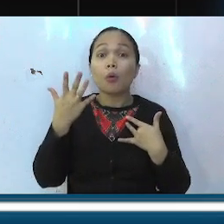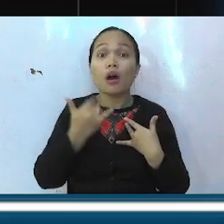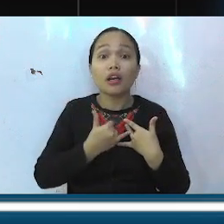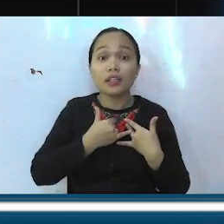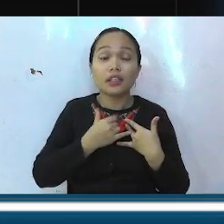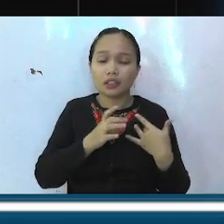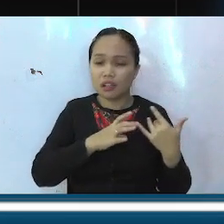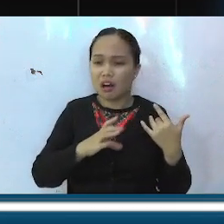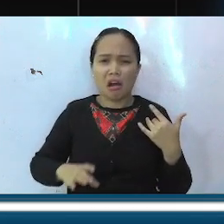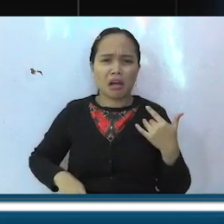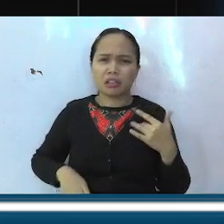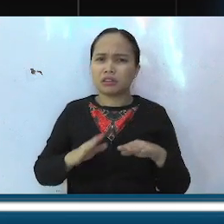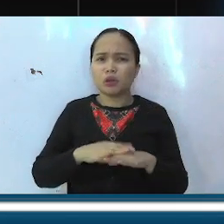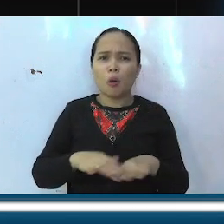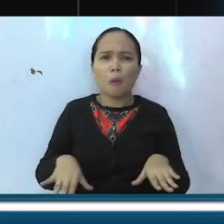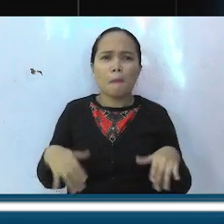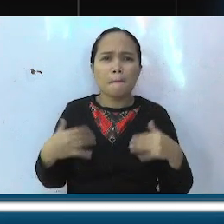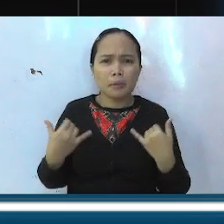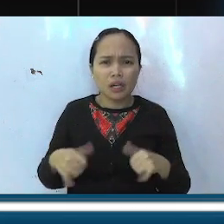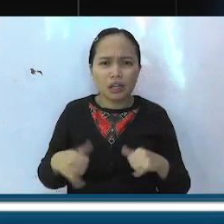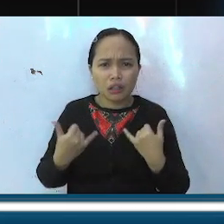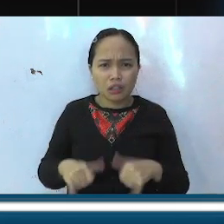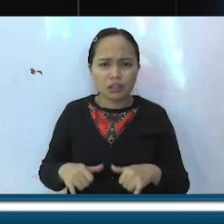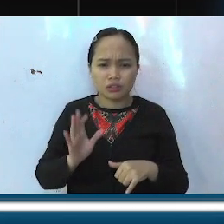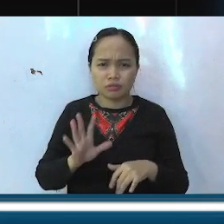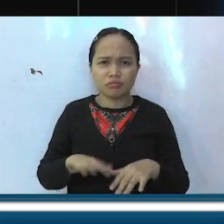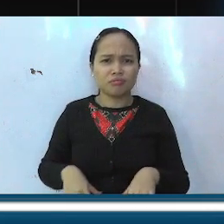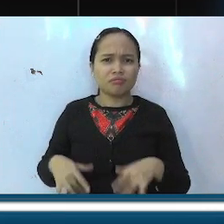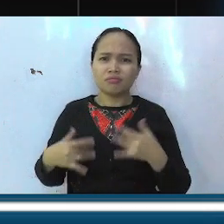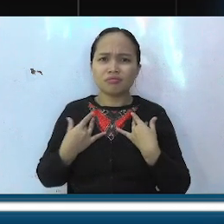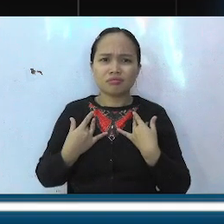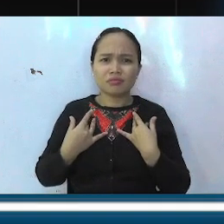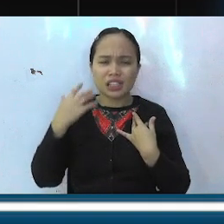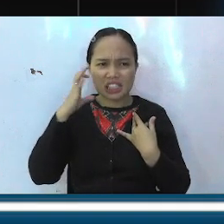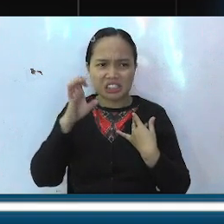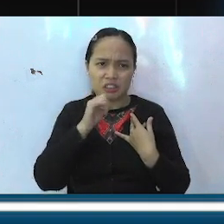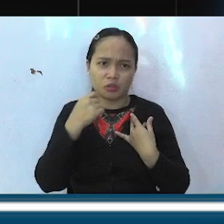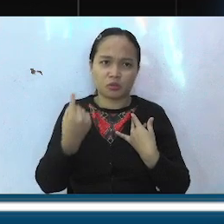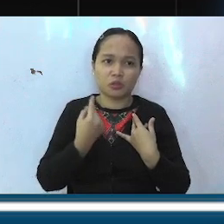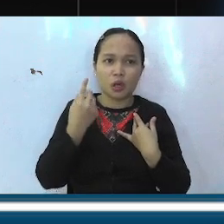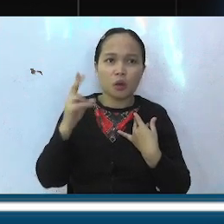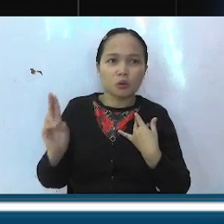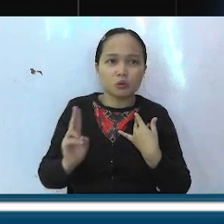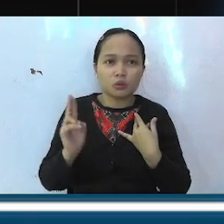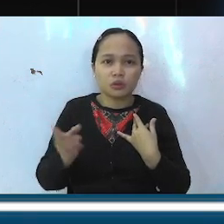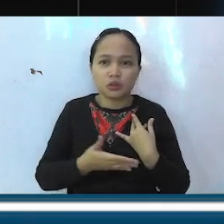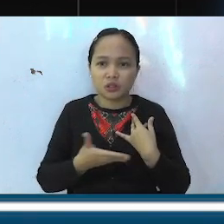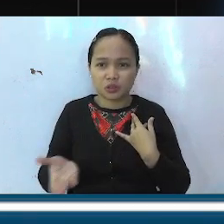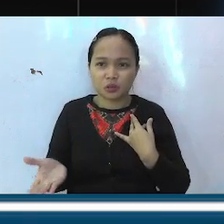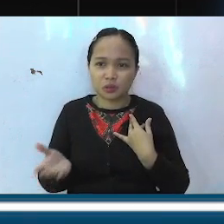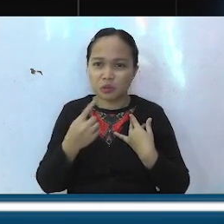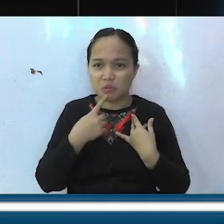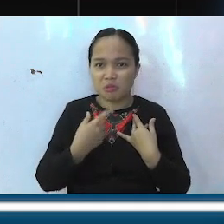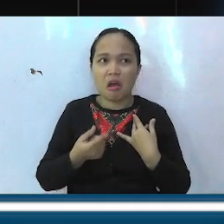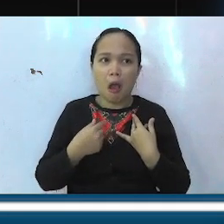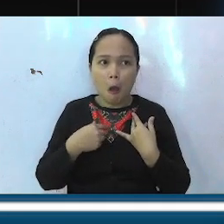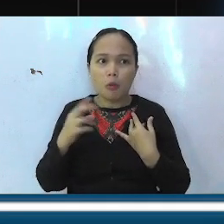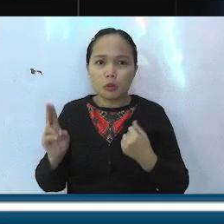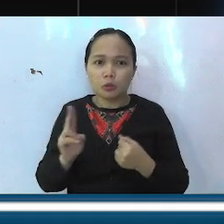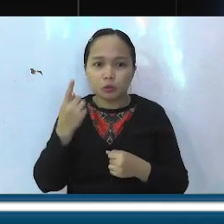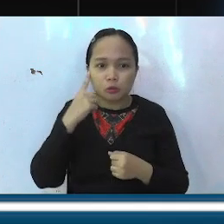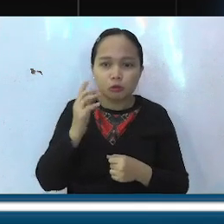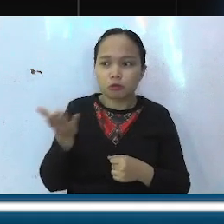you. Amen. Yeah. You see, he's not trying to play your life. He's not just using you just to say that you know, I'm going to use you for